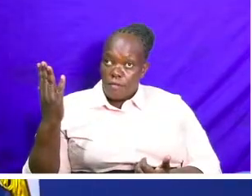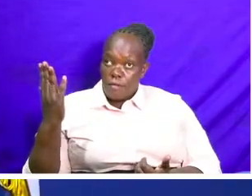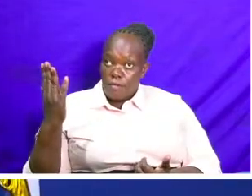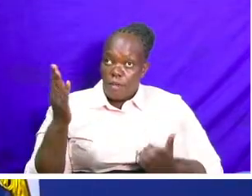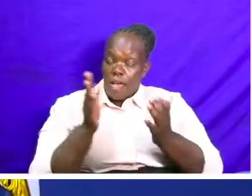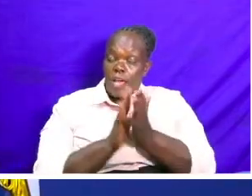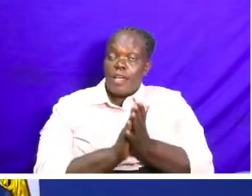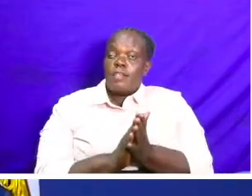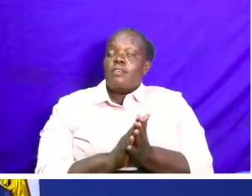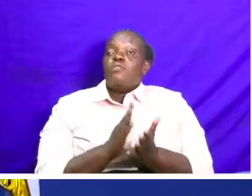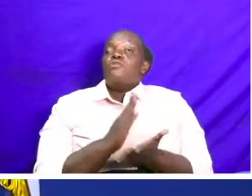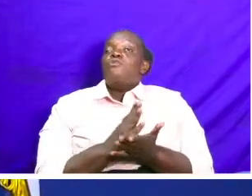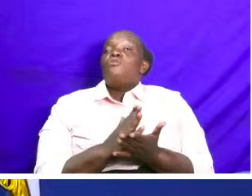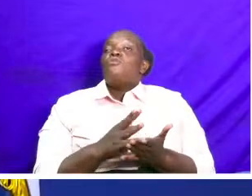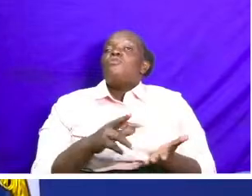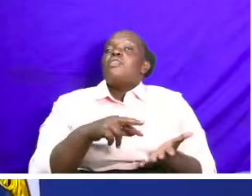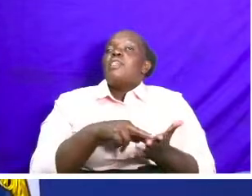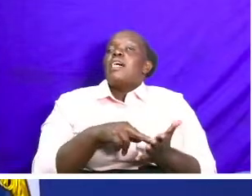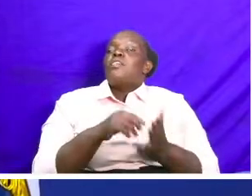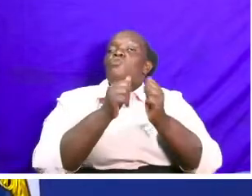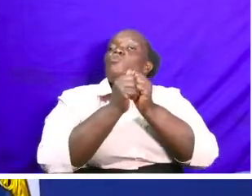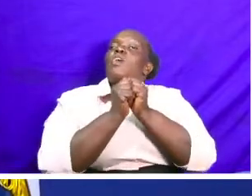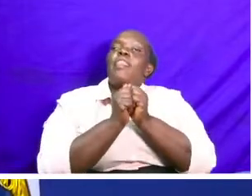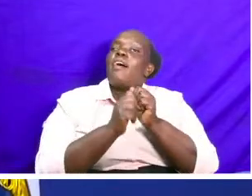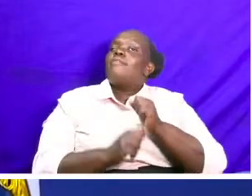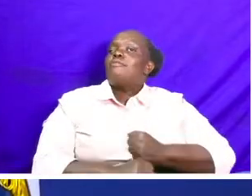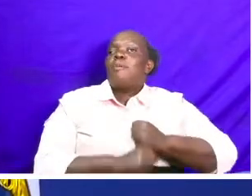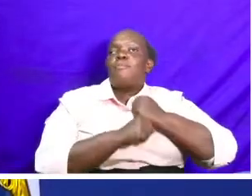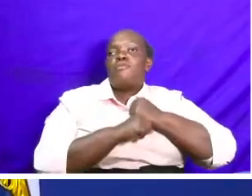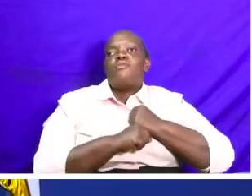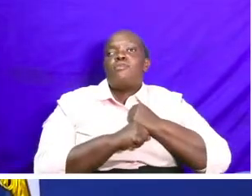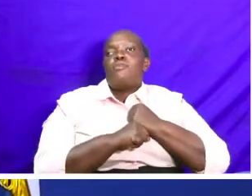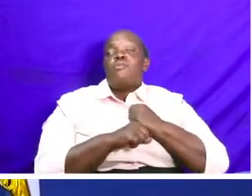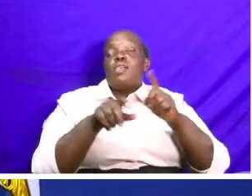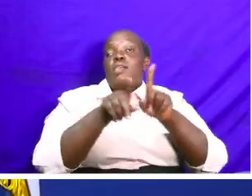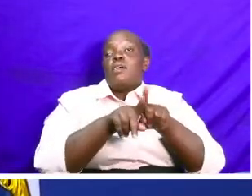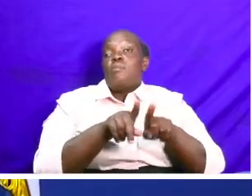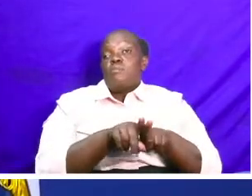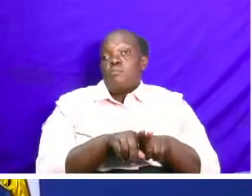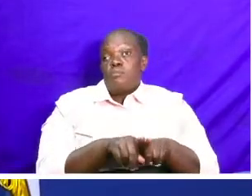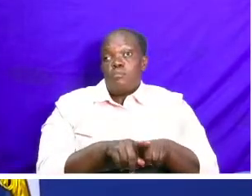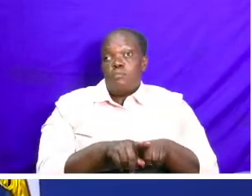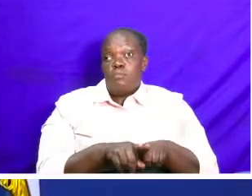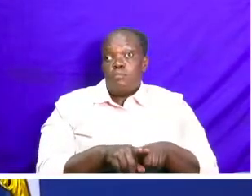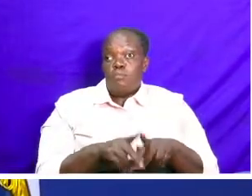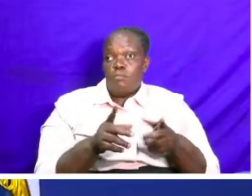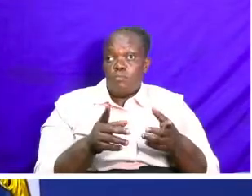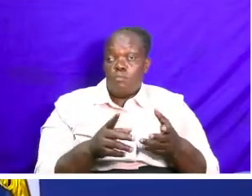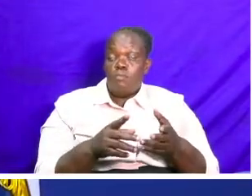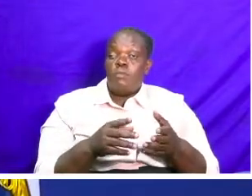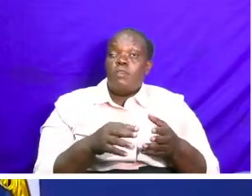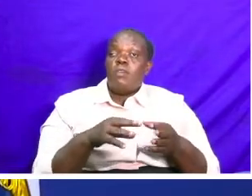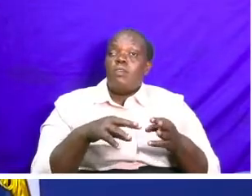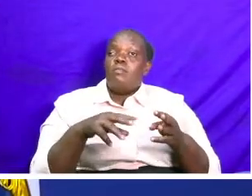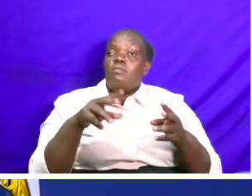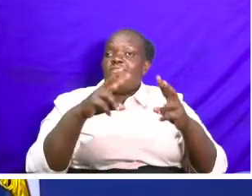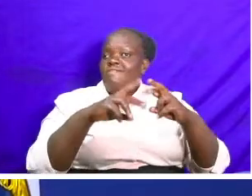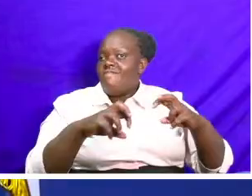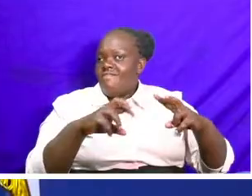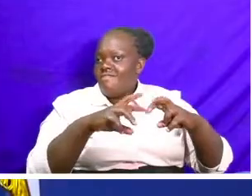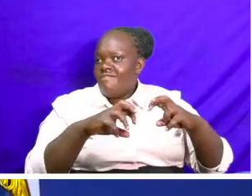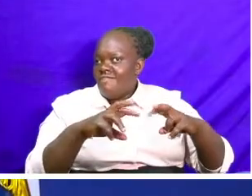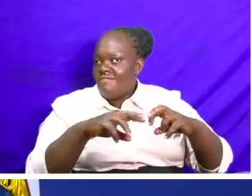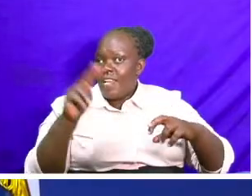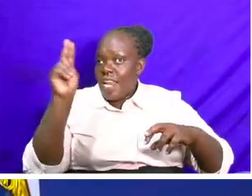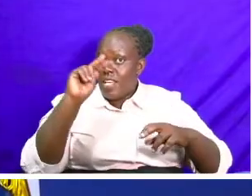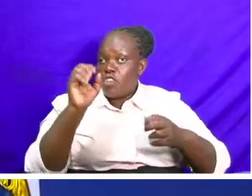And really, we stand with them in solidarity. Already, we are taking measures using the National Disaster Operations